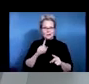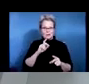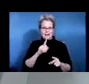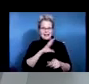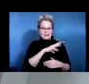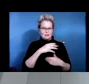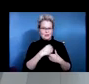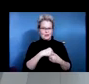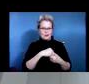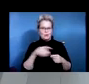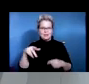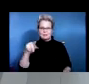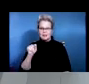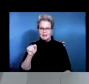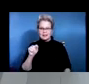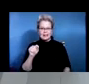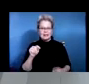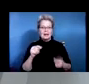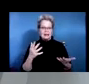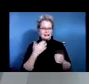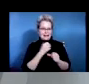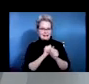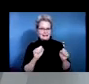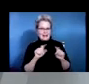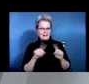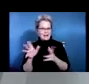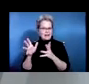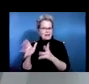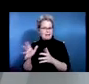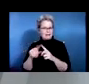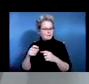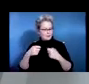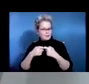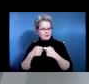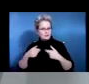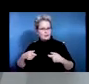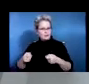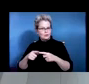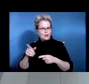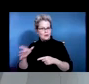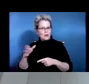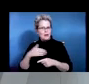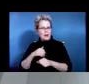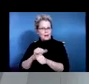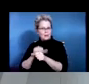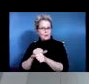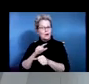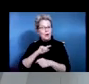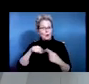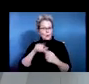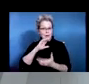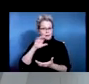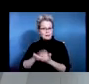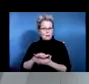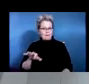um to see is this safe for him so this client has made fantastic goals within his rehabilitation he's able to ambulate short